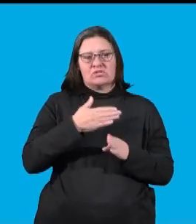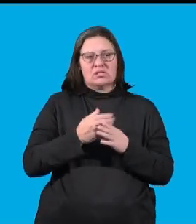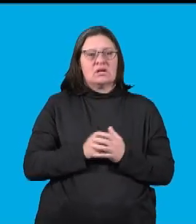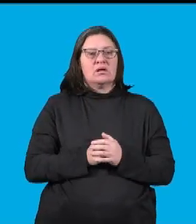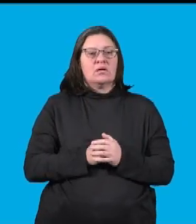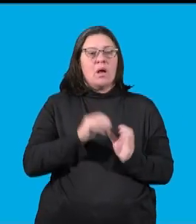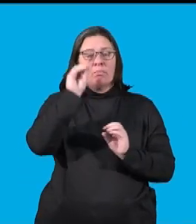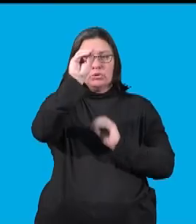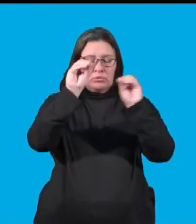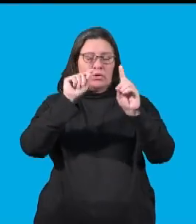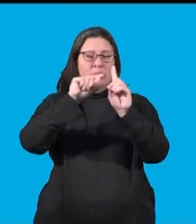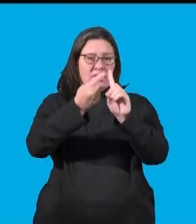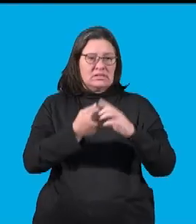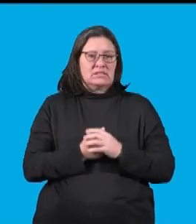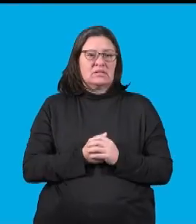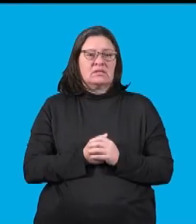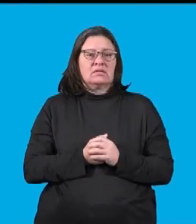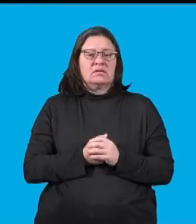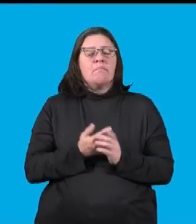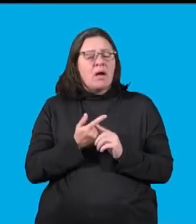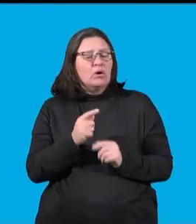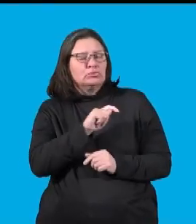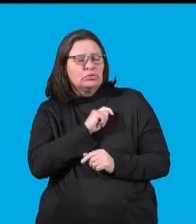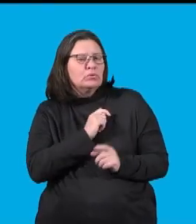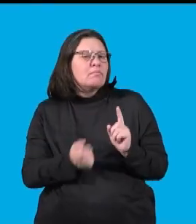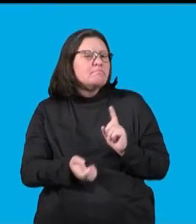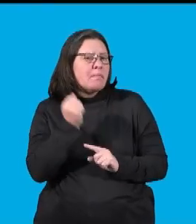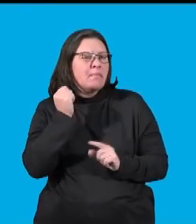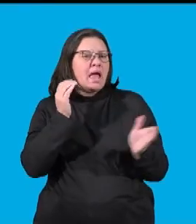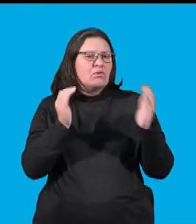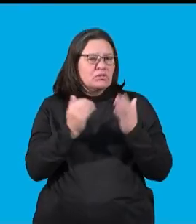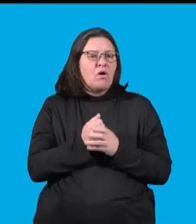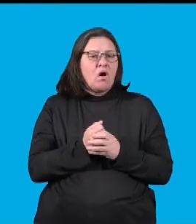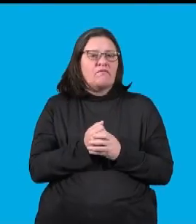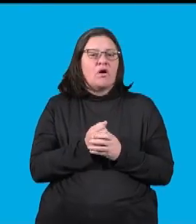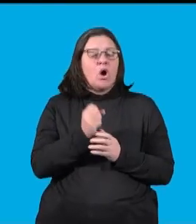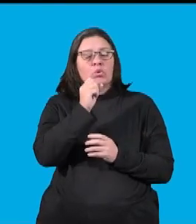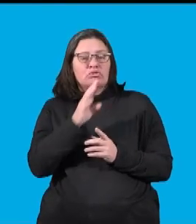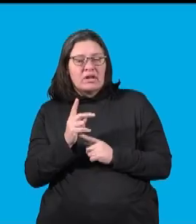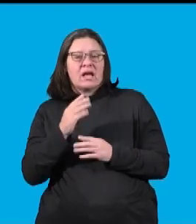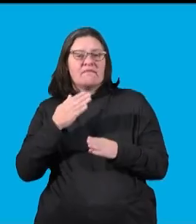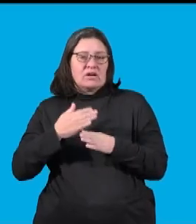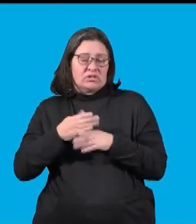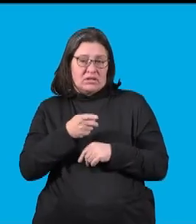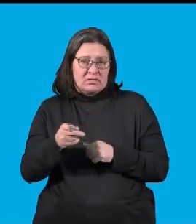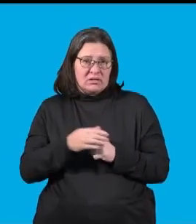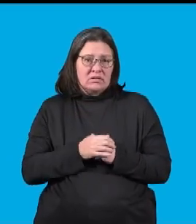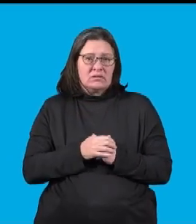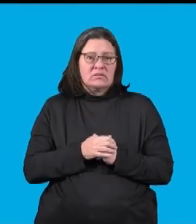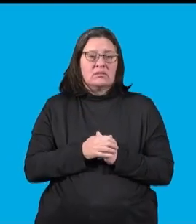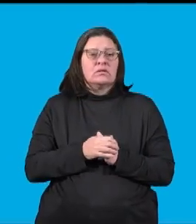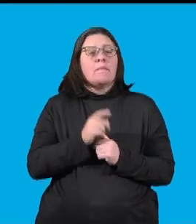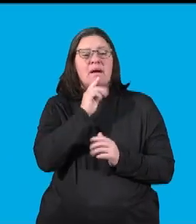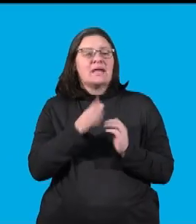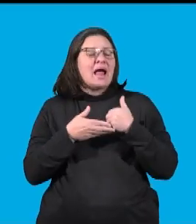functions, and that's plotting points and also really understanding how to find the equation of a quadratic function. We don't use the same formula or the